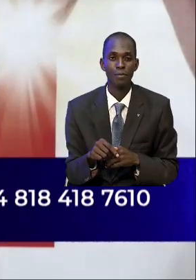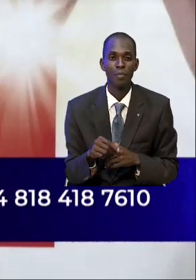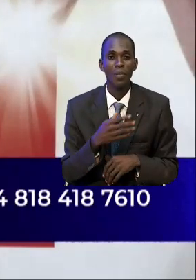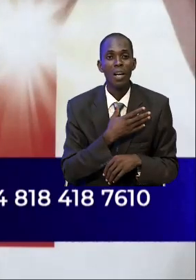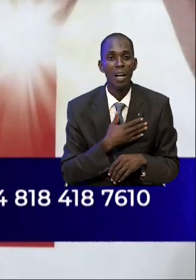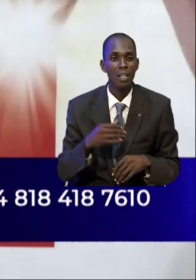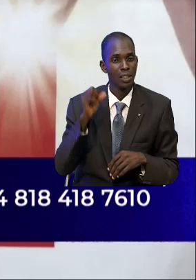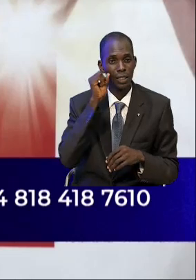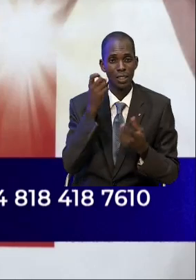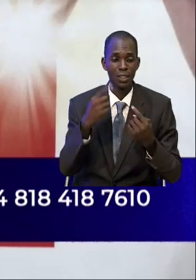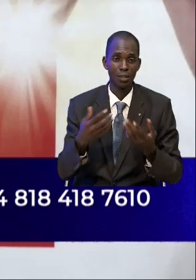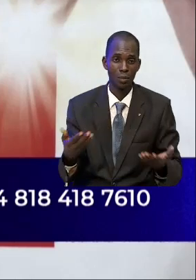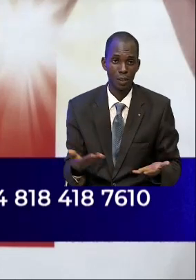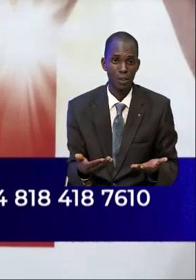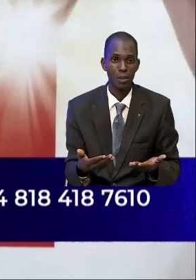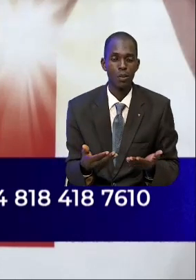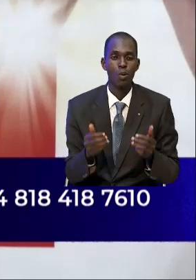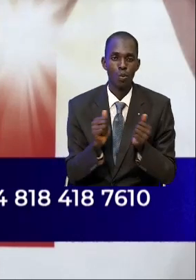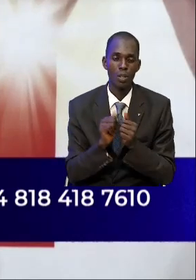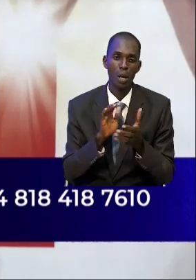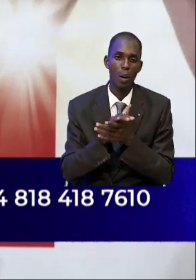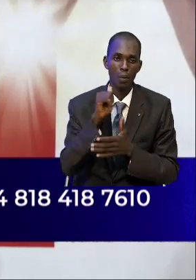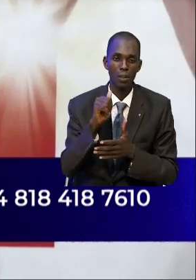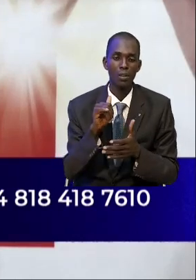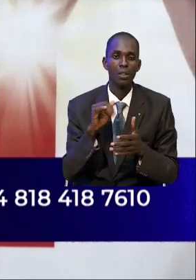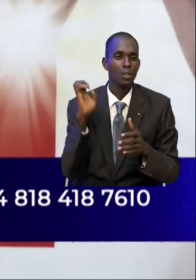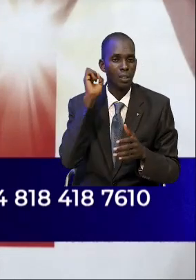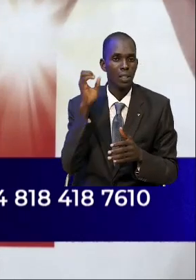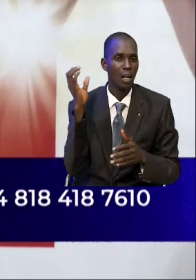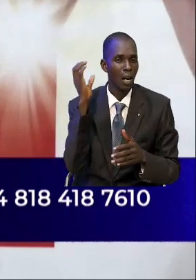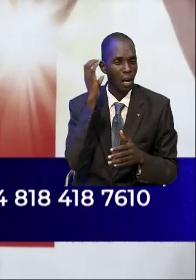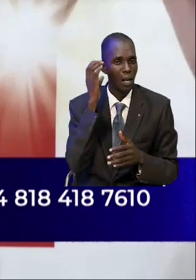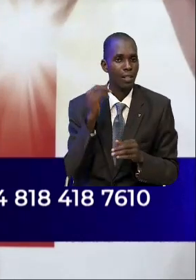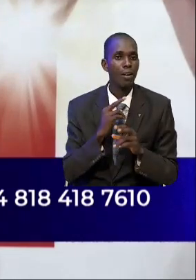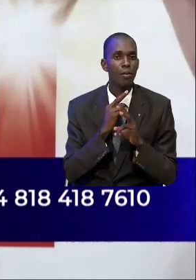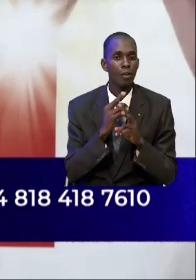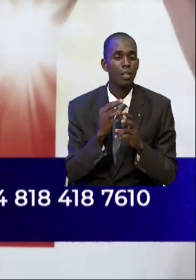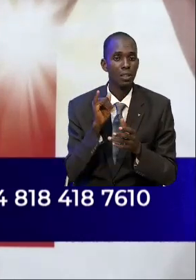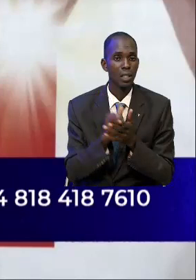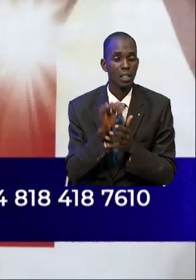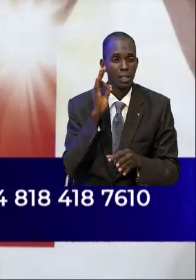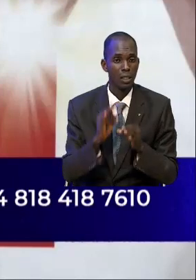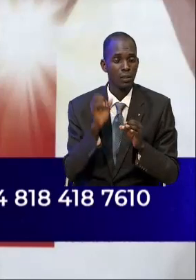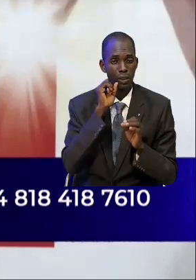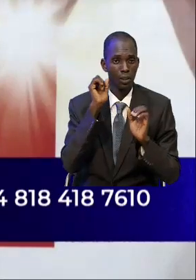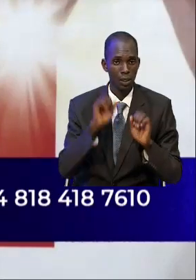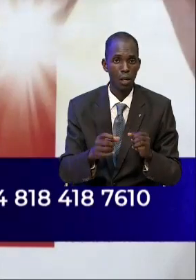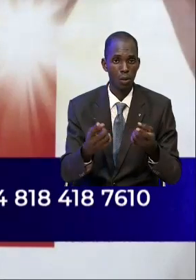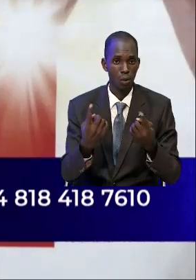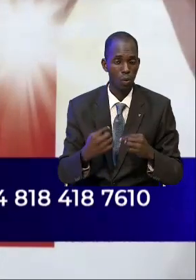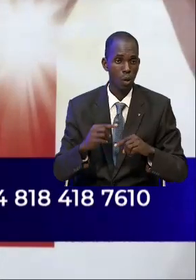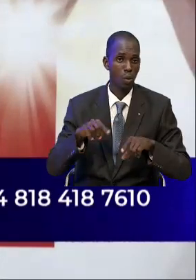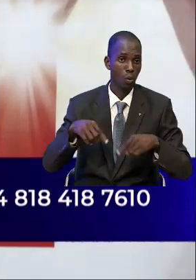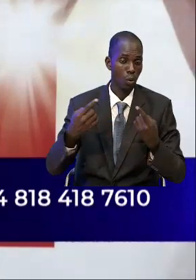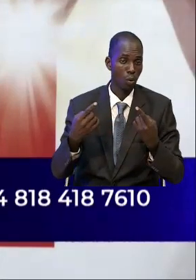the right leg thigh joints. And I came here, though I believe I had a voice that if